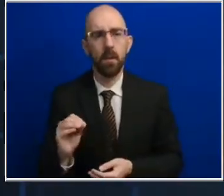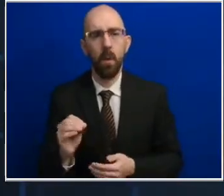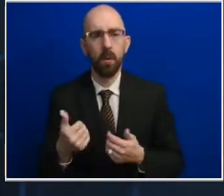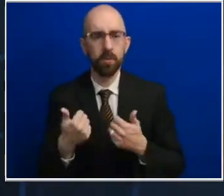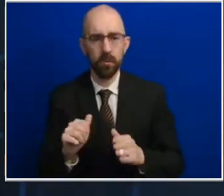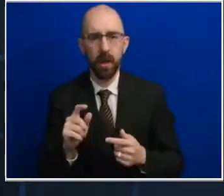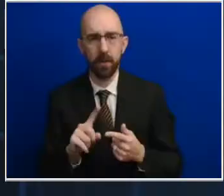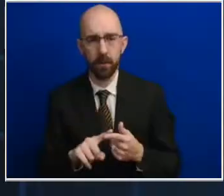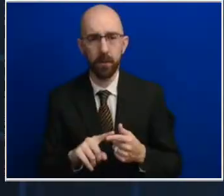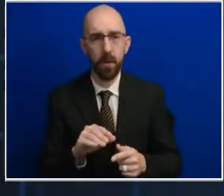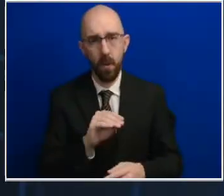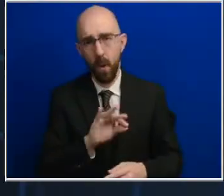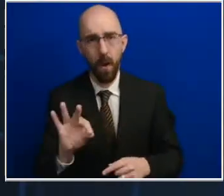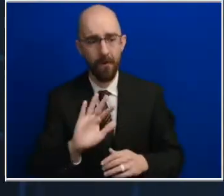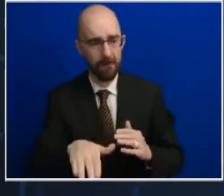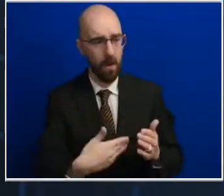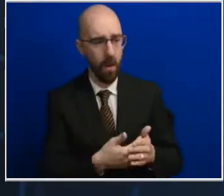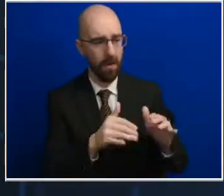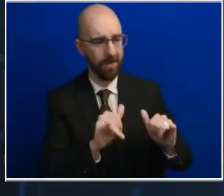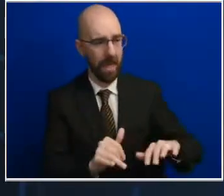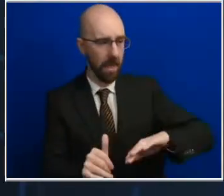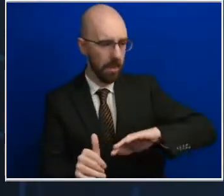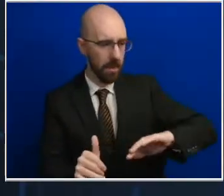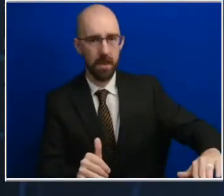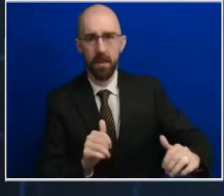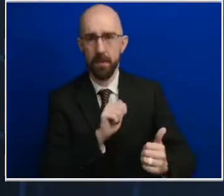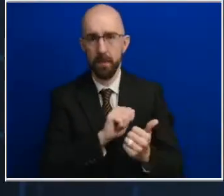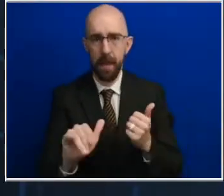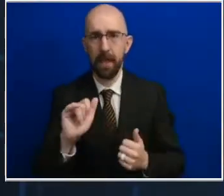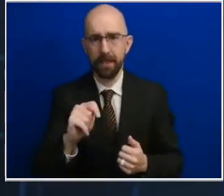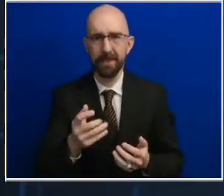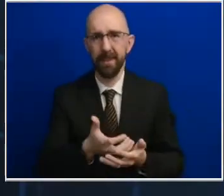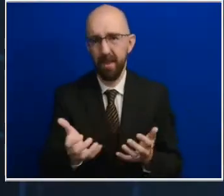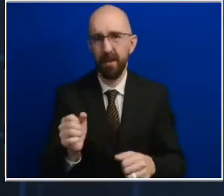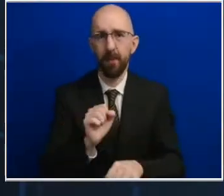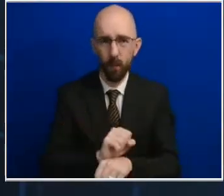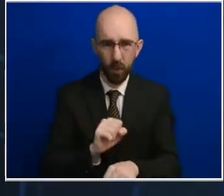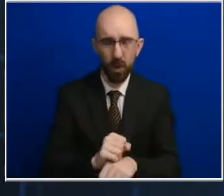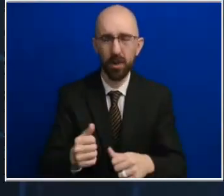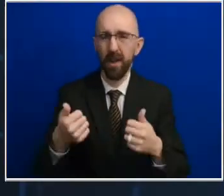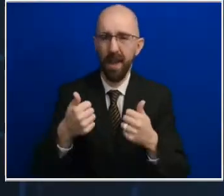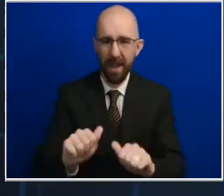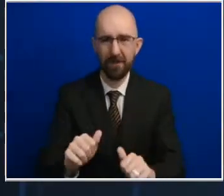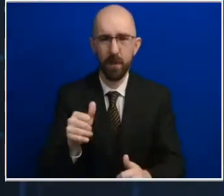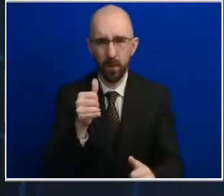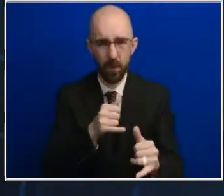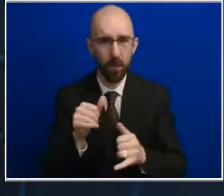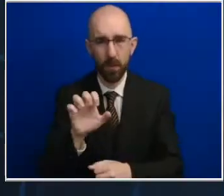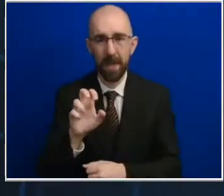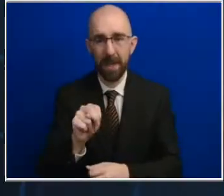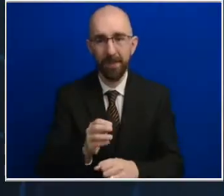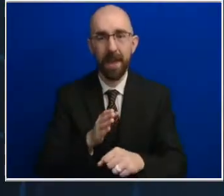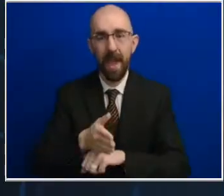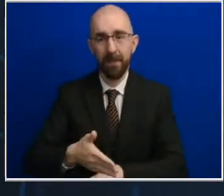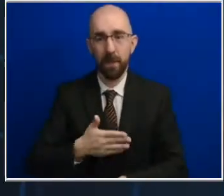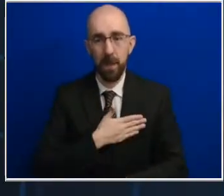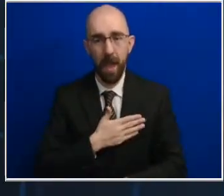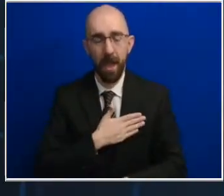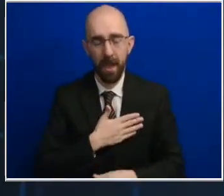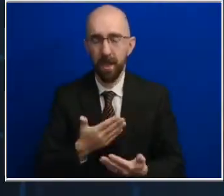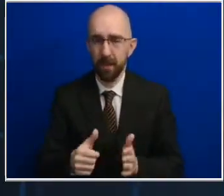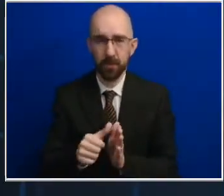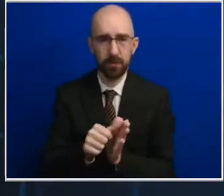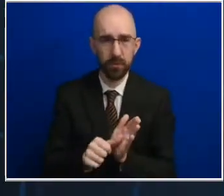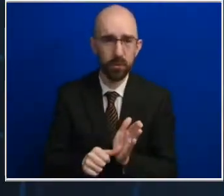off of all of that and getting past that, it's a lot of work and it's a lot of effort. Even after my surgery